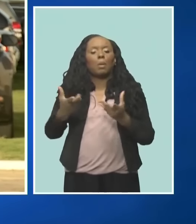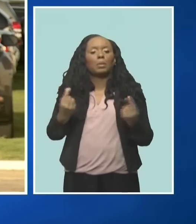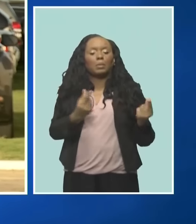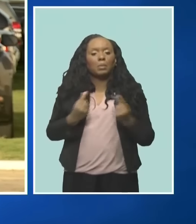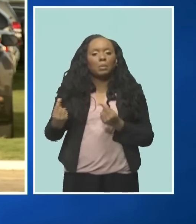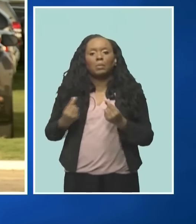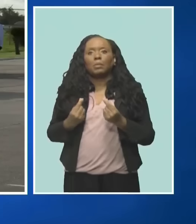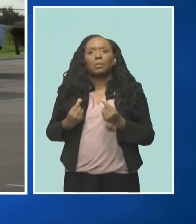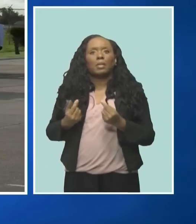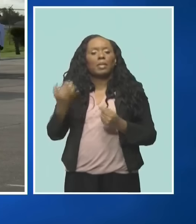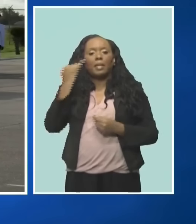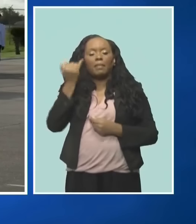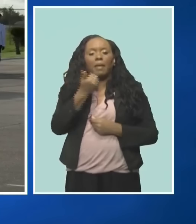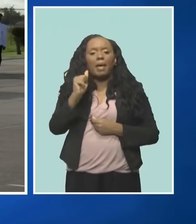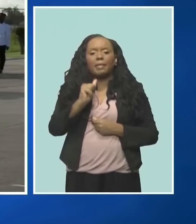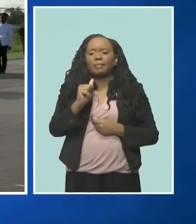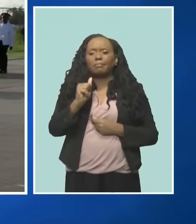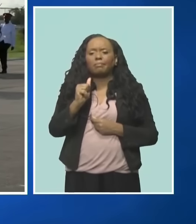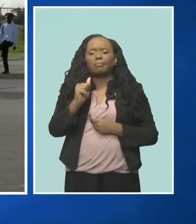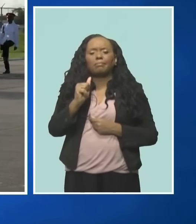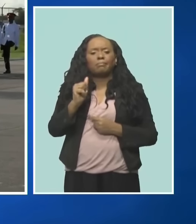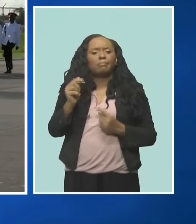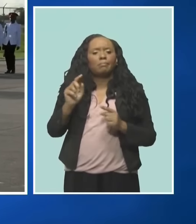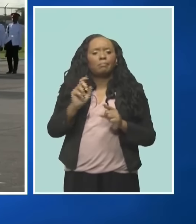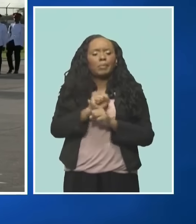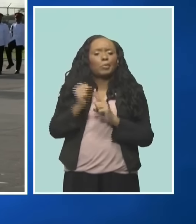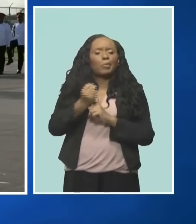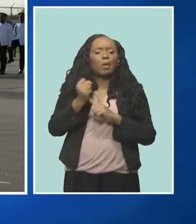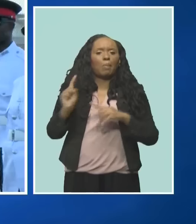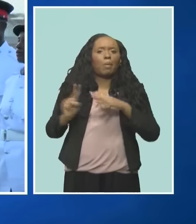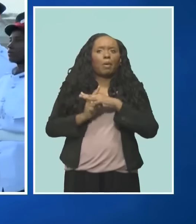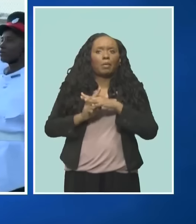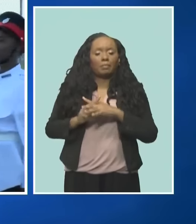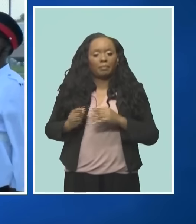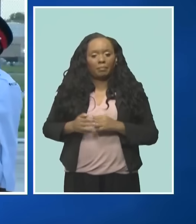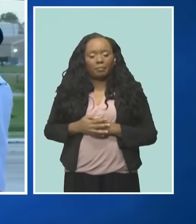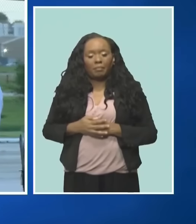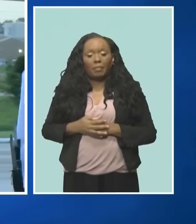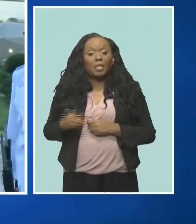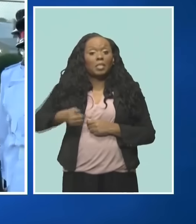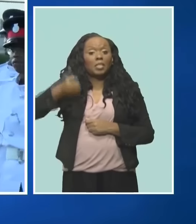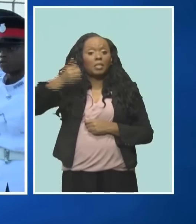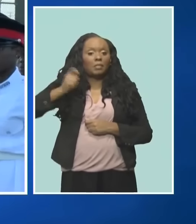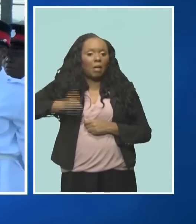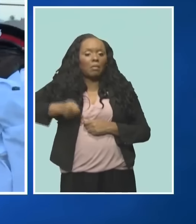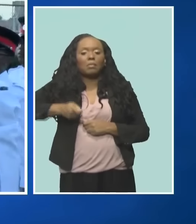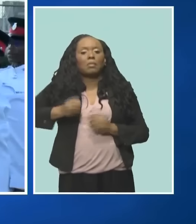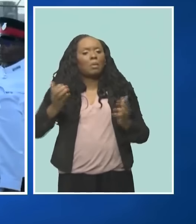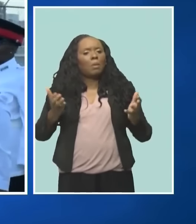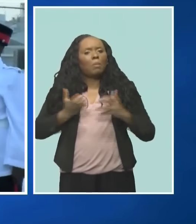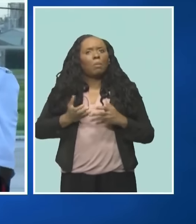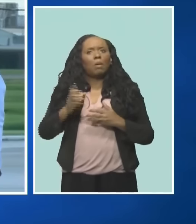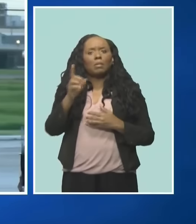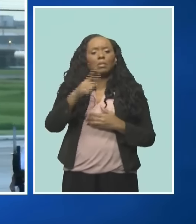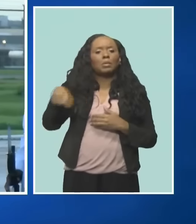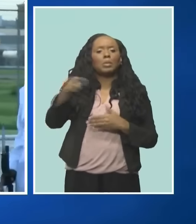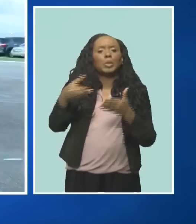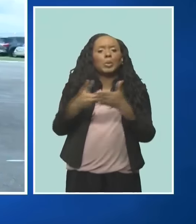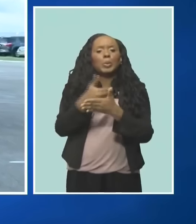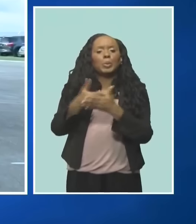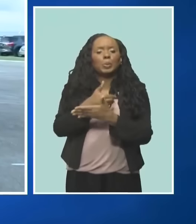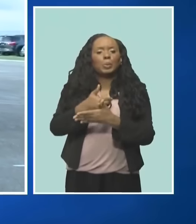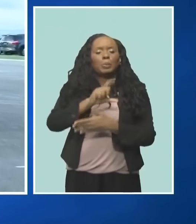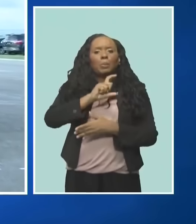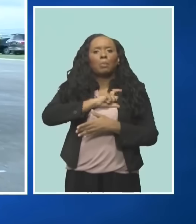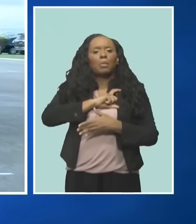be outlined. Chief Justice Leslie Haynes wants the new officers to commit to self-improvement. He says citizens